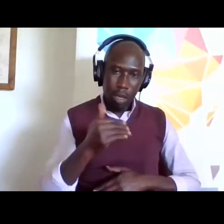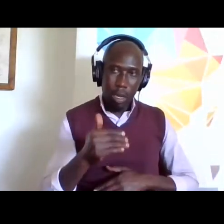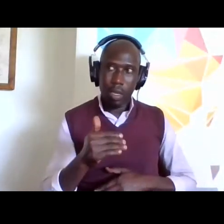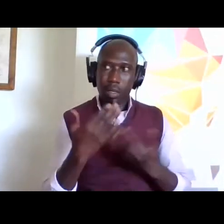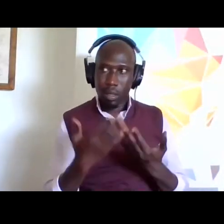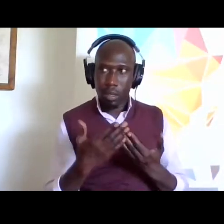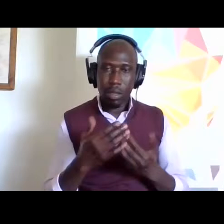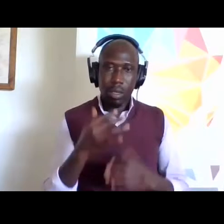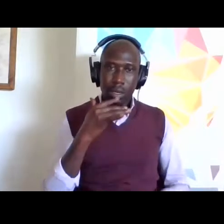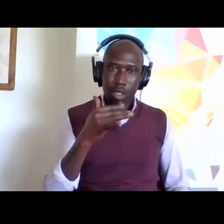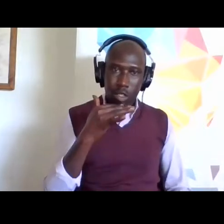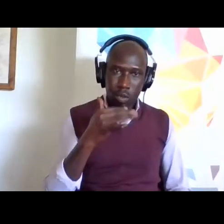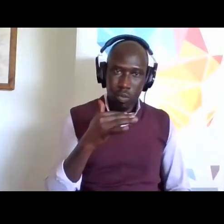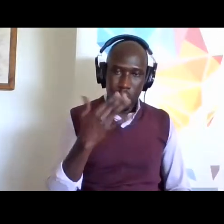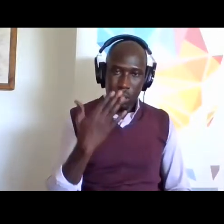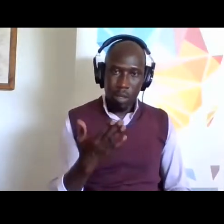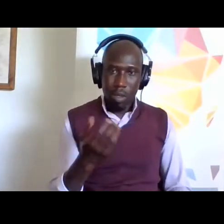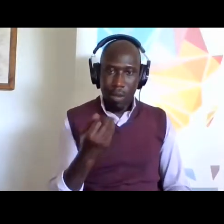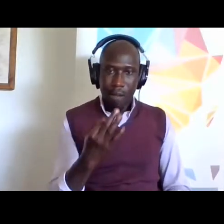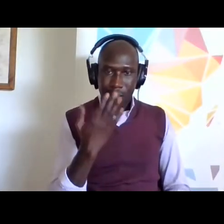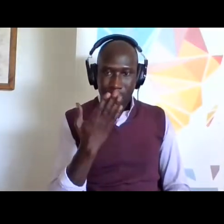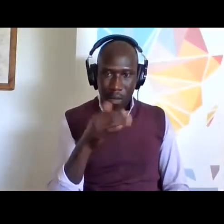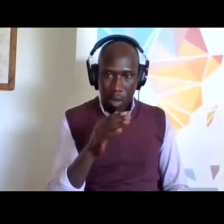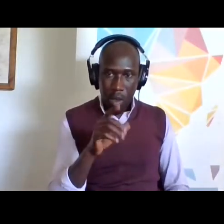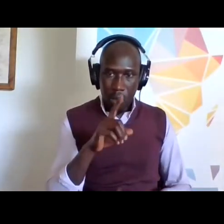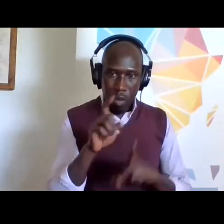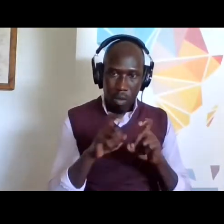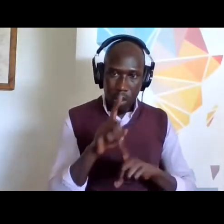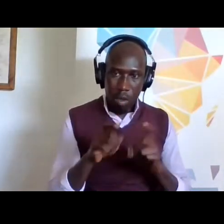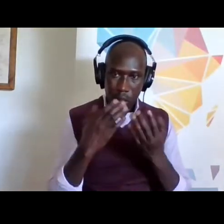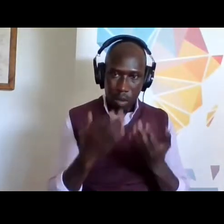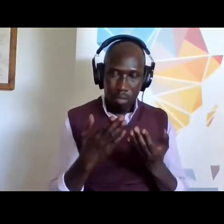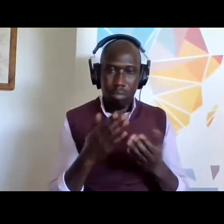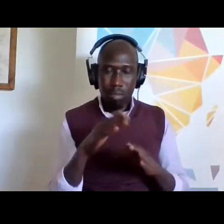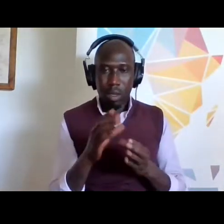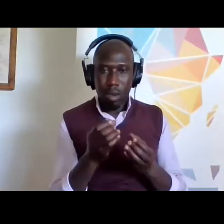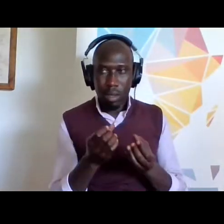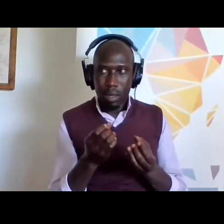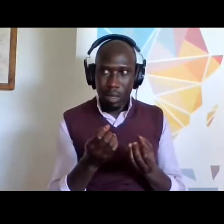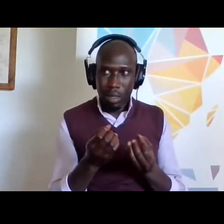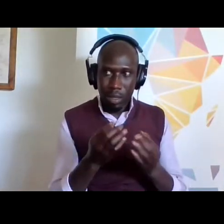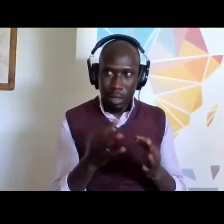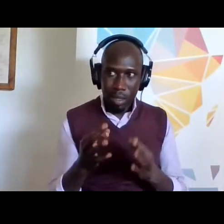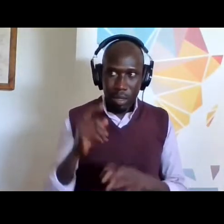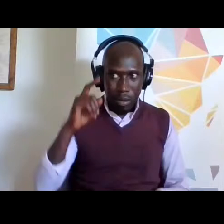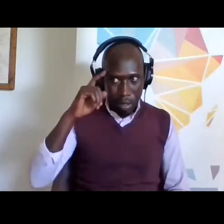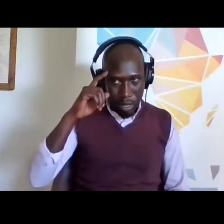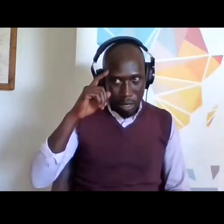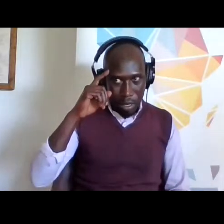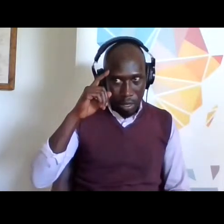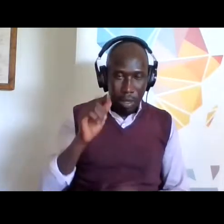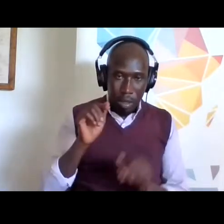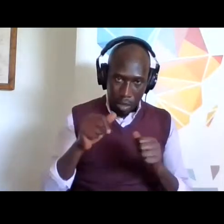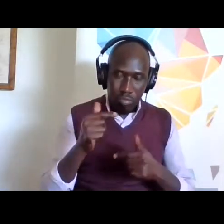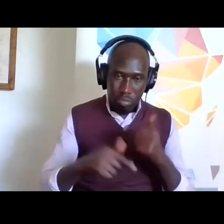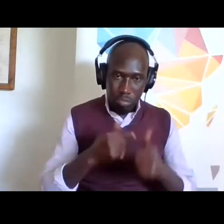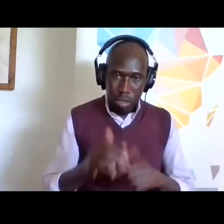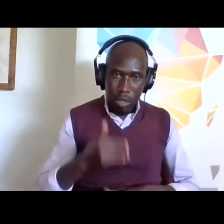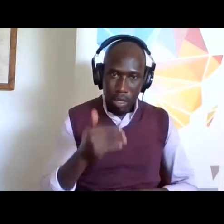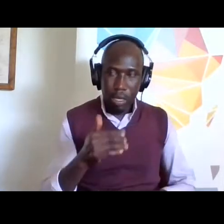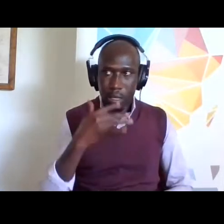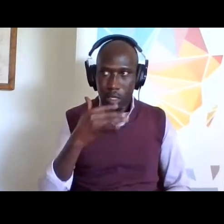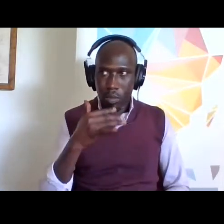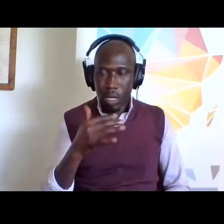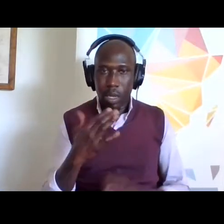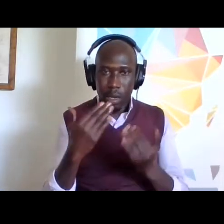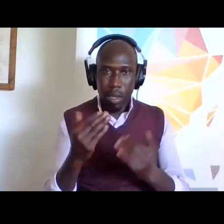as I'm sure a few more questions may come up. There's been quite a lot to think about. So yes, we can go ahead to the next speaker as